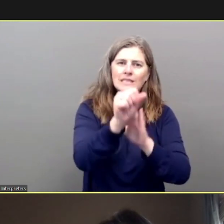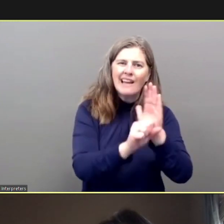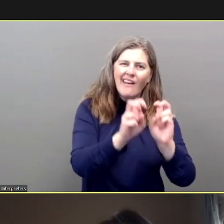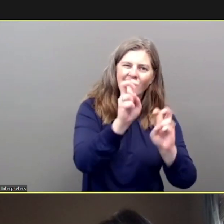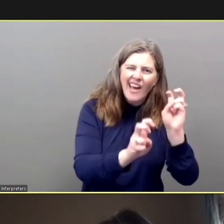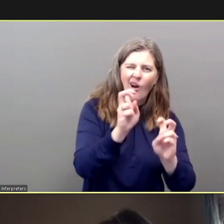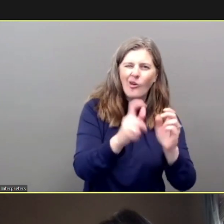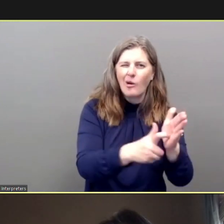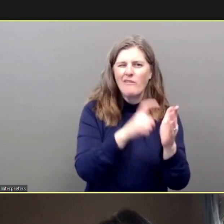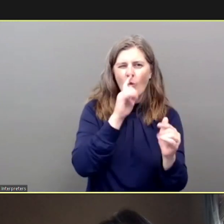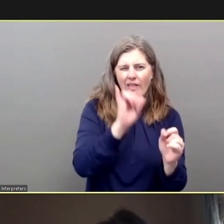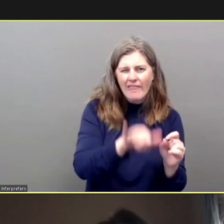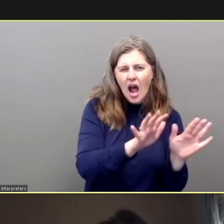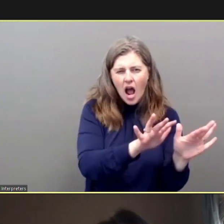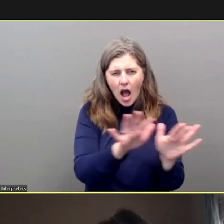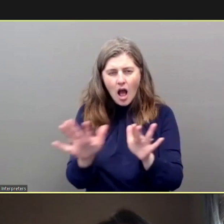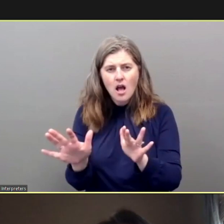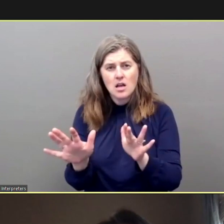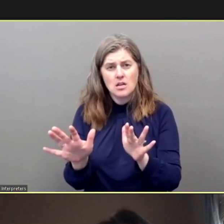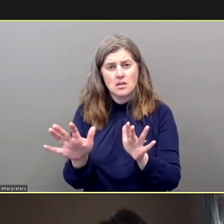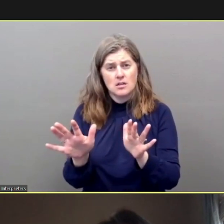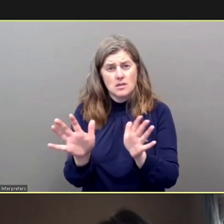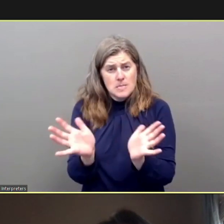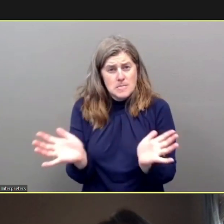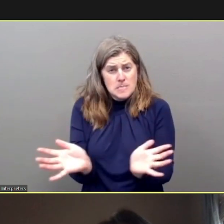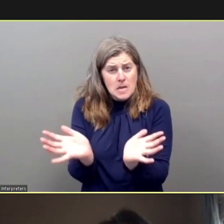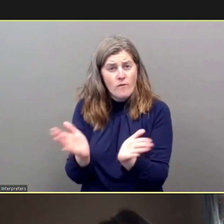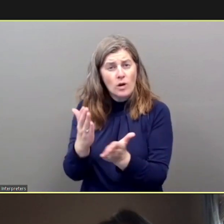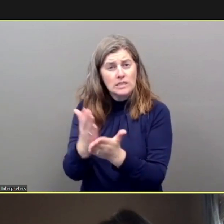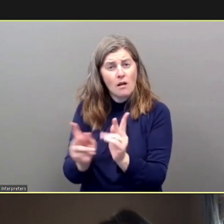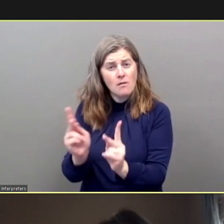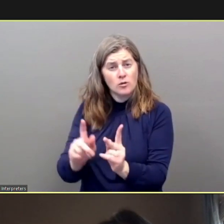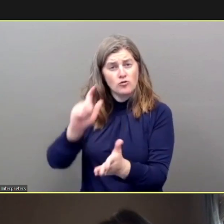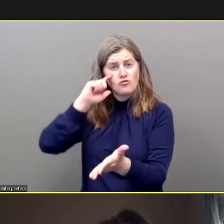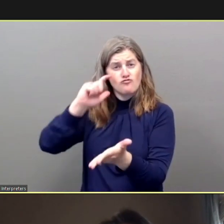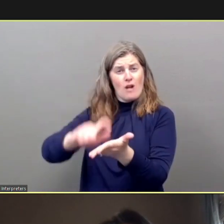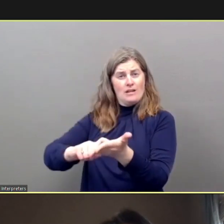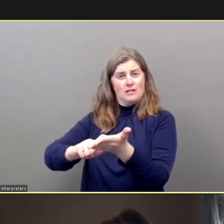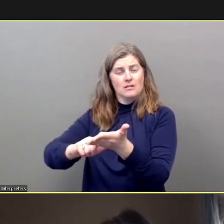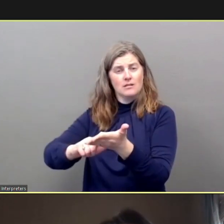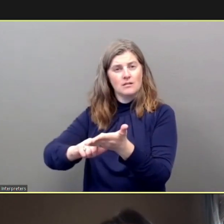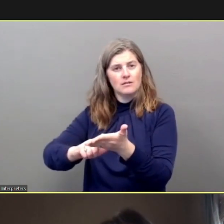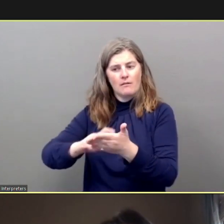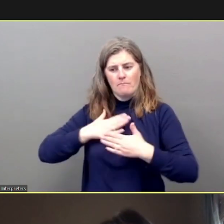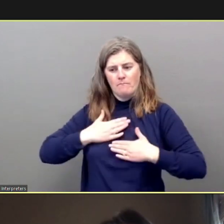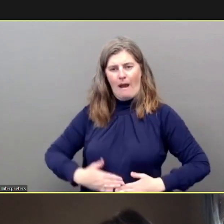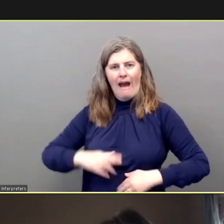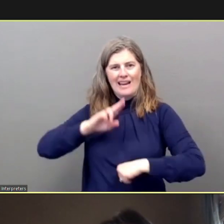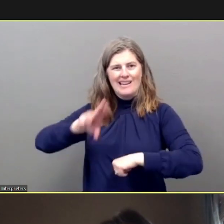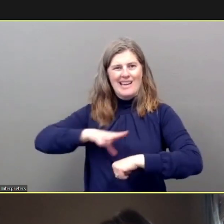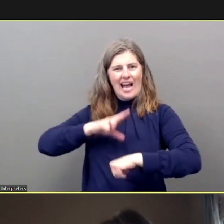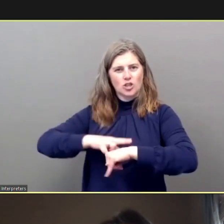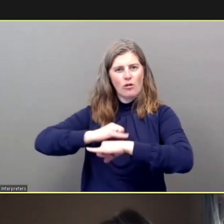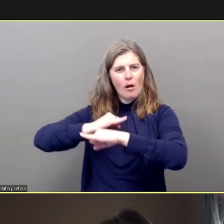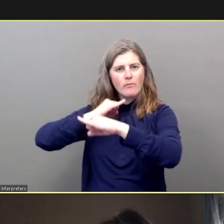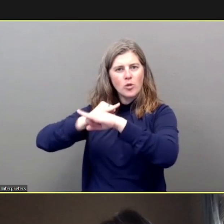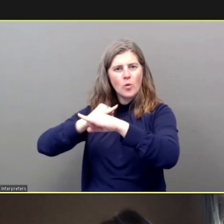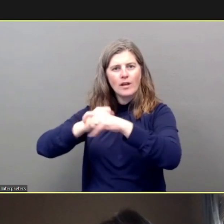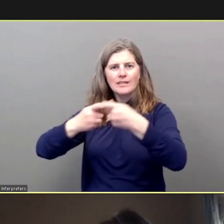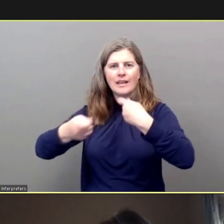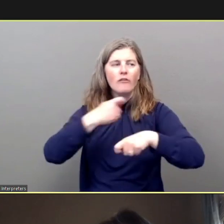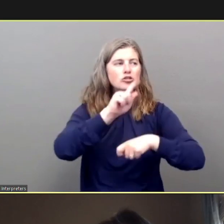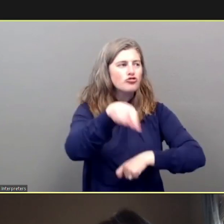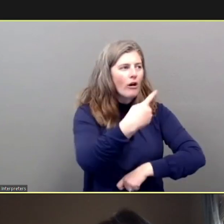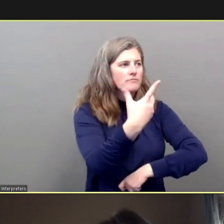year, there is a push there from some people to recognize natural immunity instead of just the vaccination.